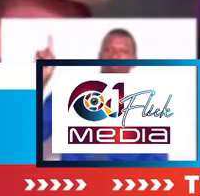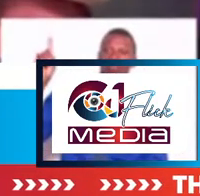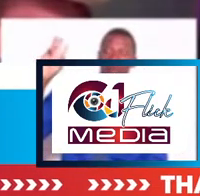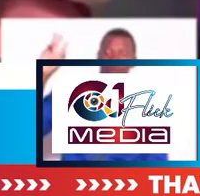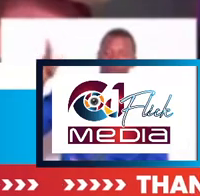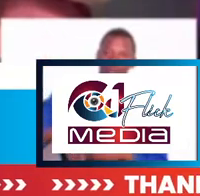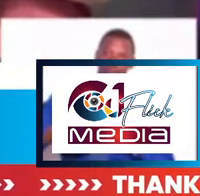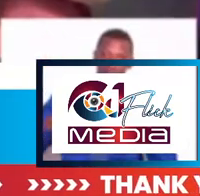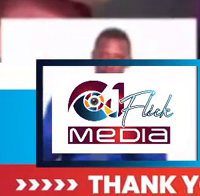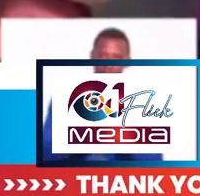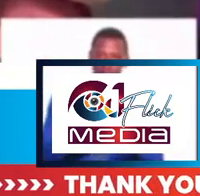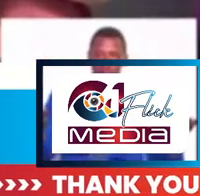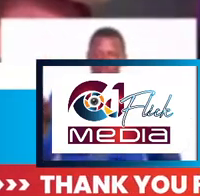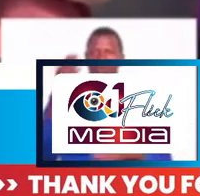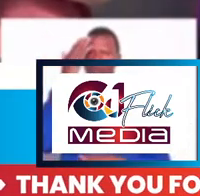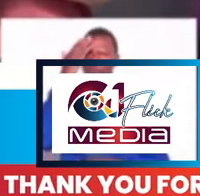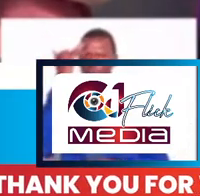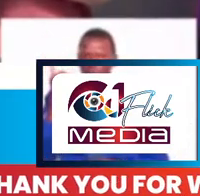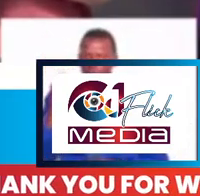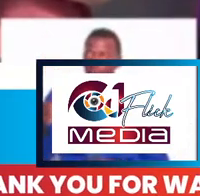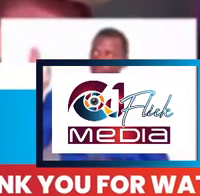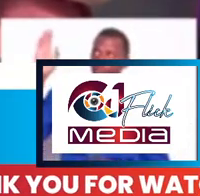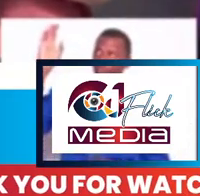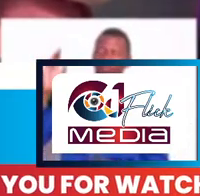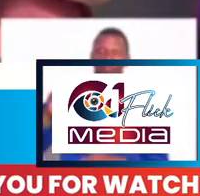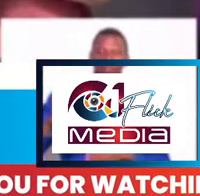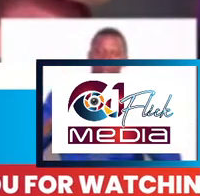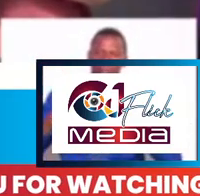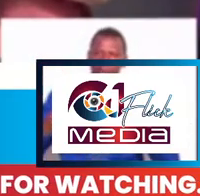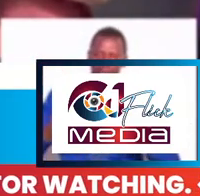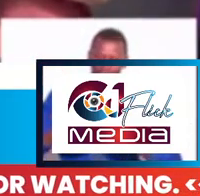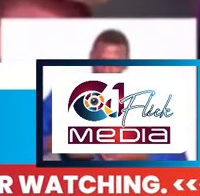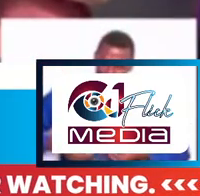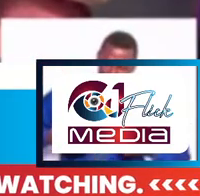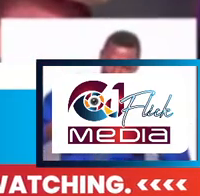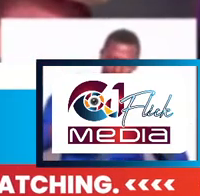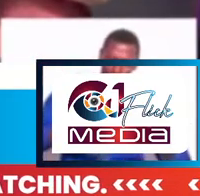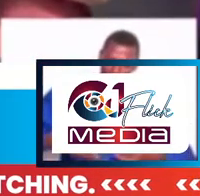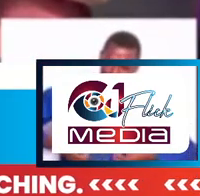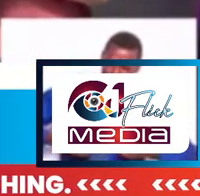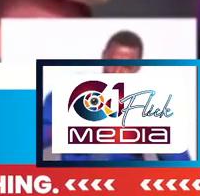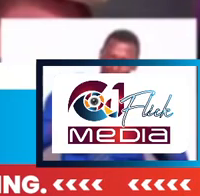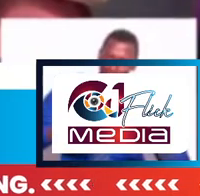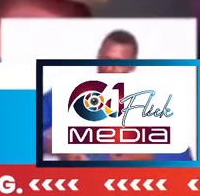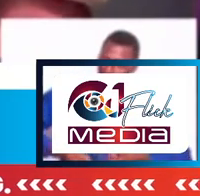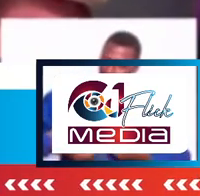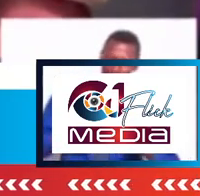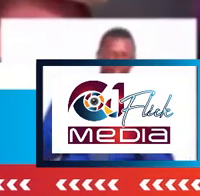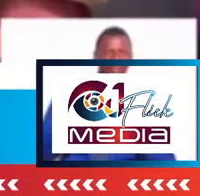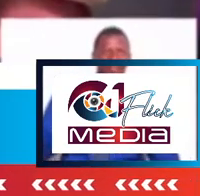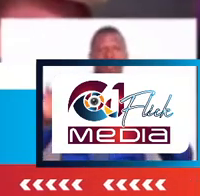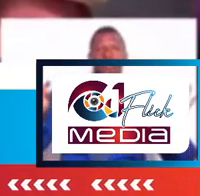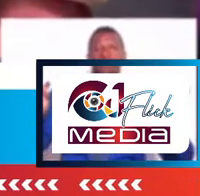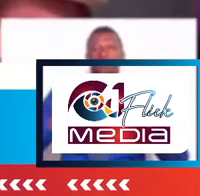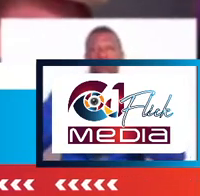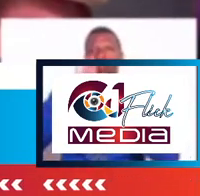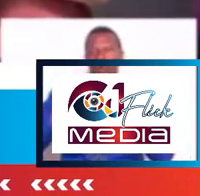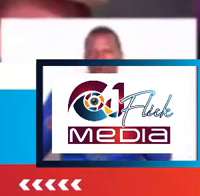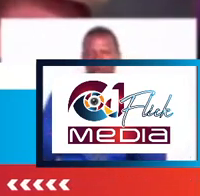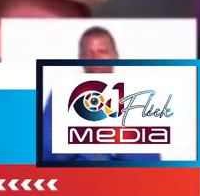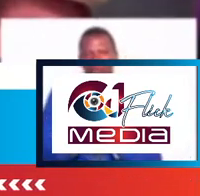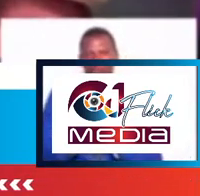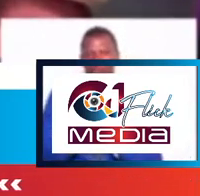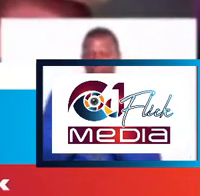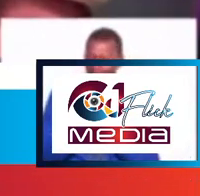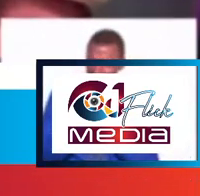you, because God gives generously and graciously to all. Spend